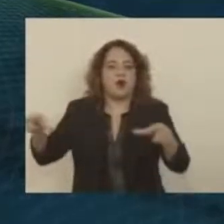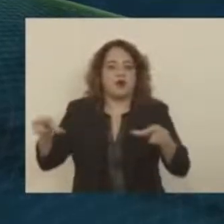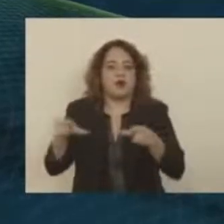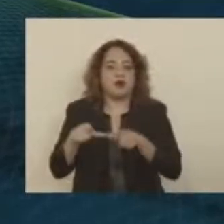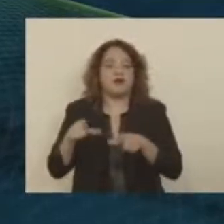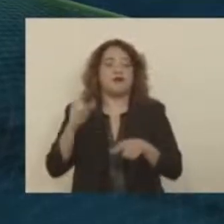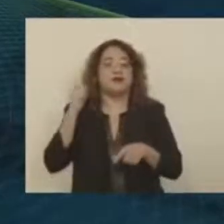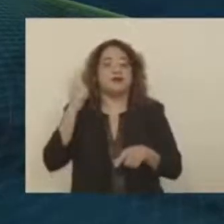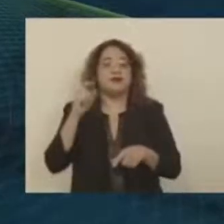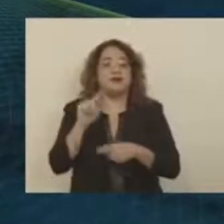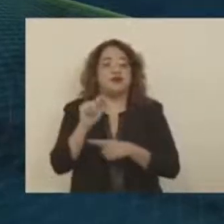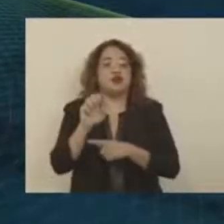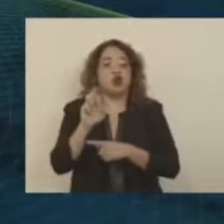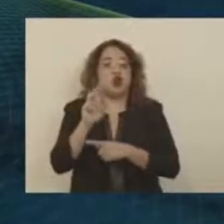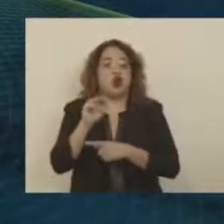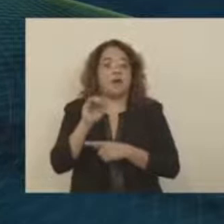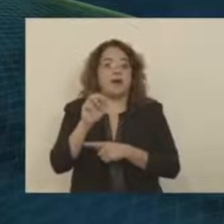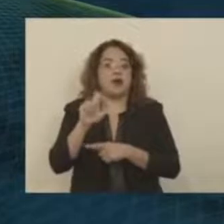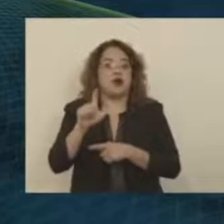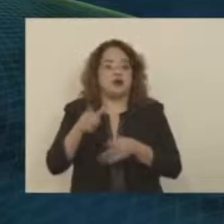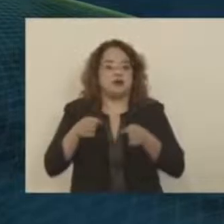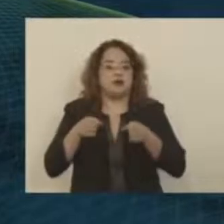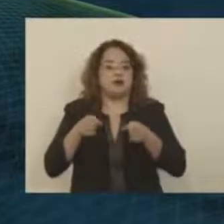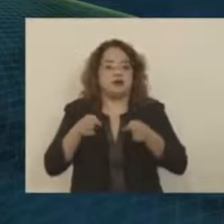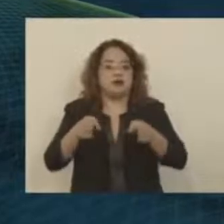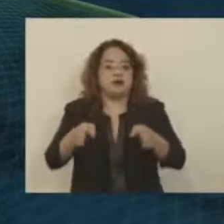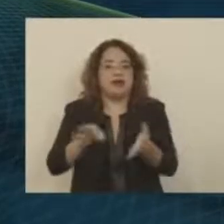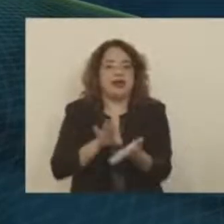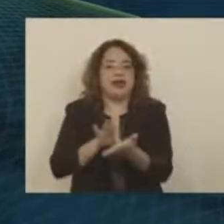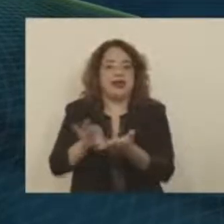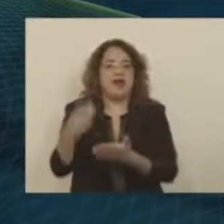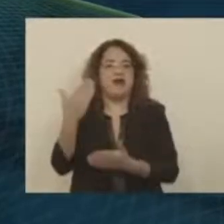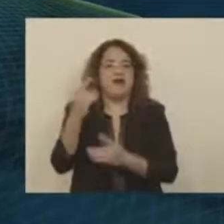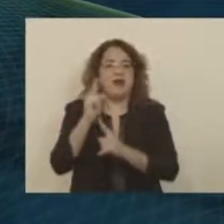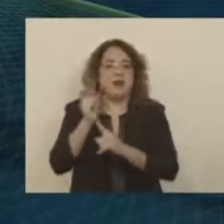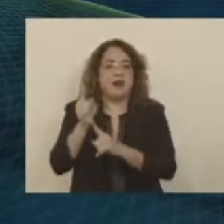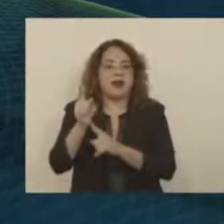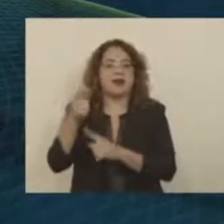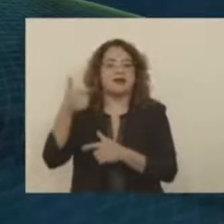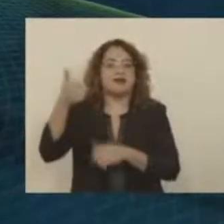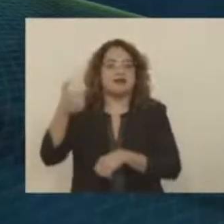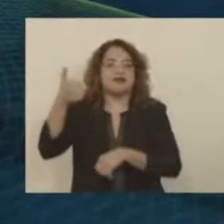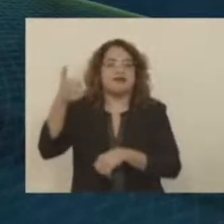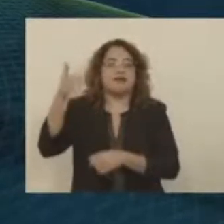count, which is, as a reminder, a 15-minute auto sequence that prepares LauncherOne for orbit.